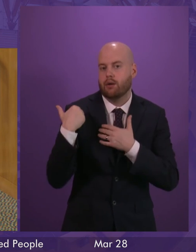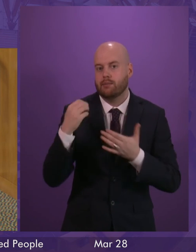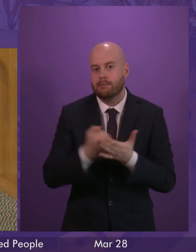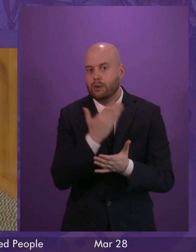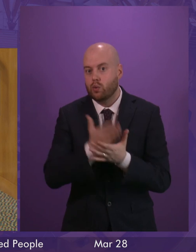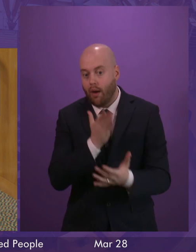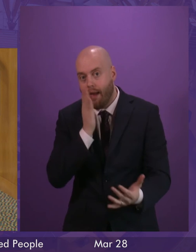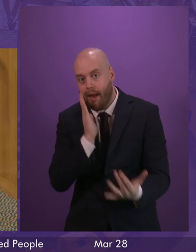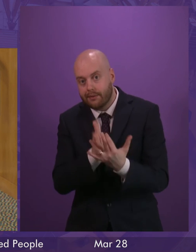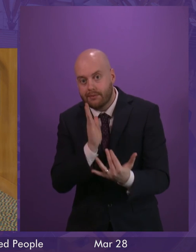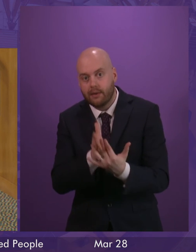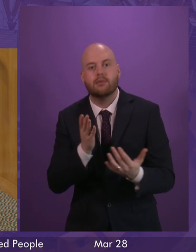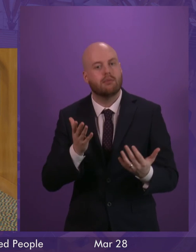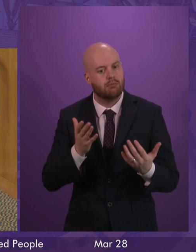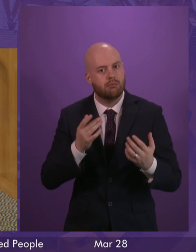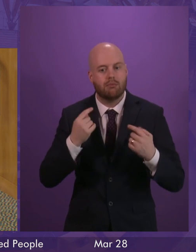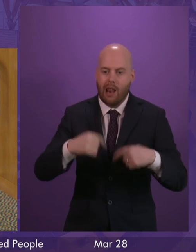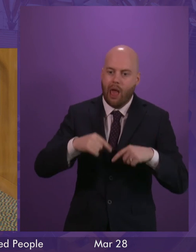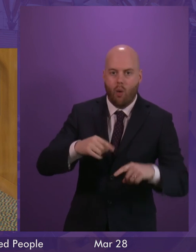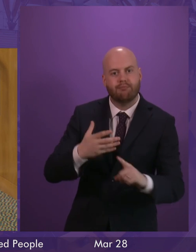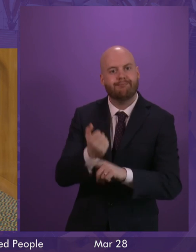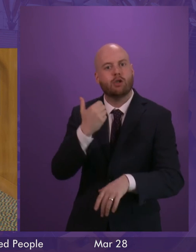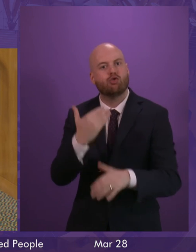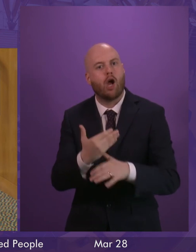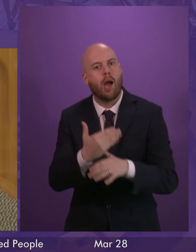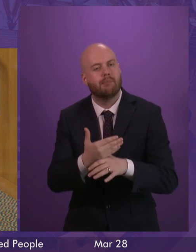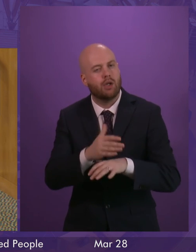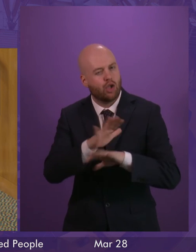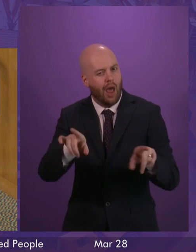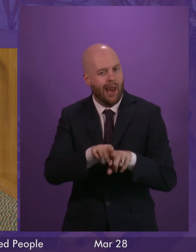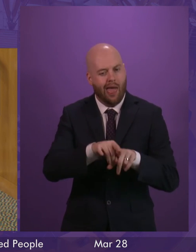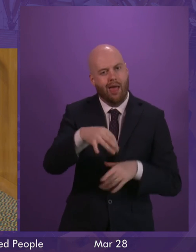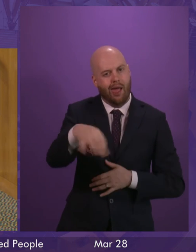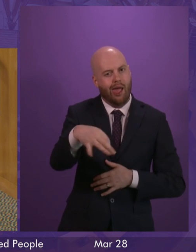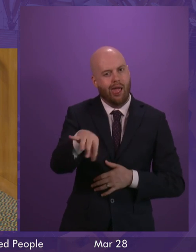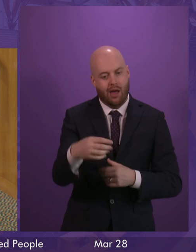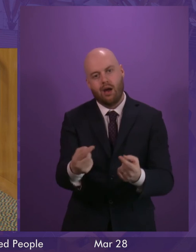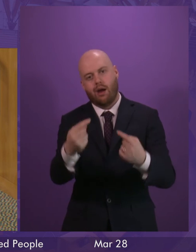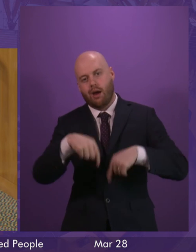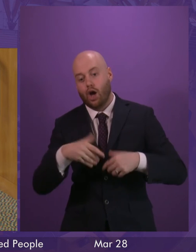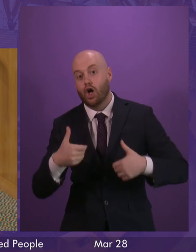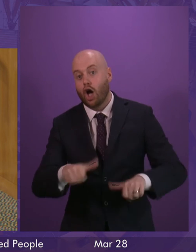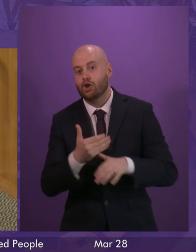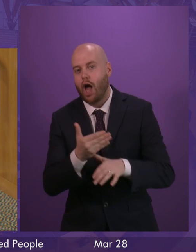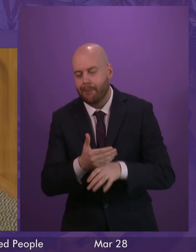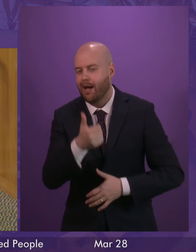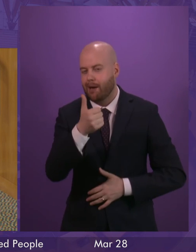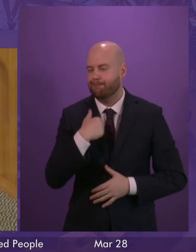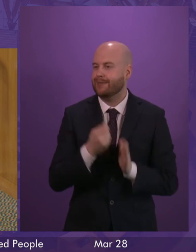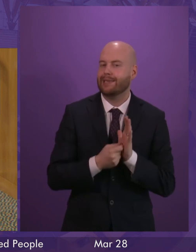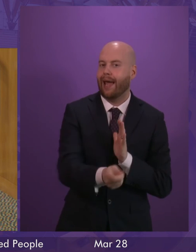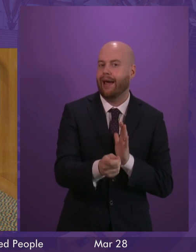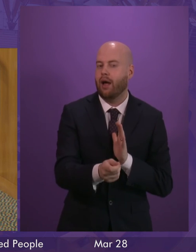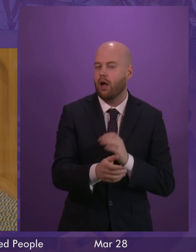that to happen and making sure it is meaningful and not tokenistic is really important. And that actually led to the